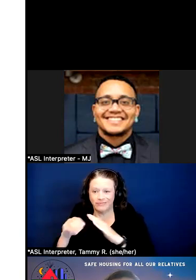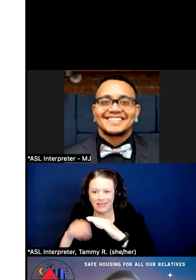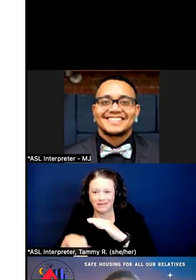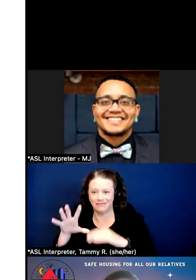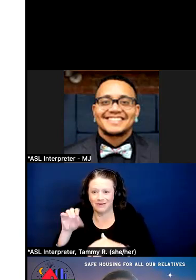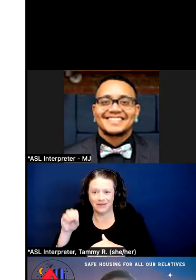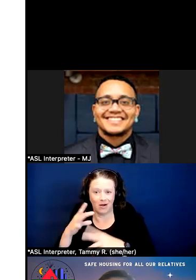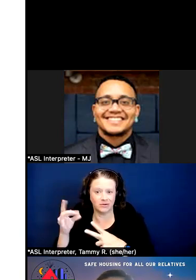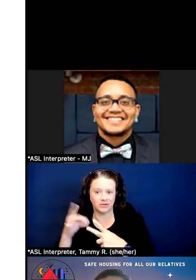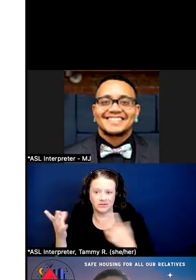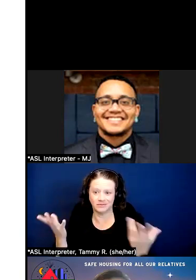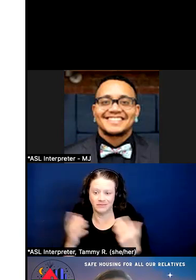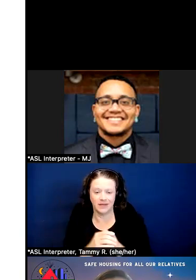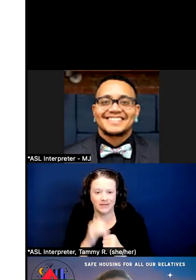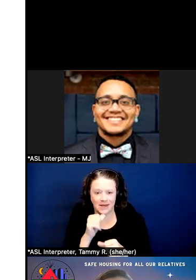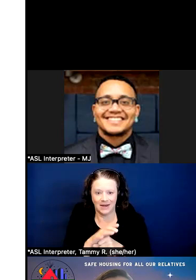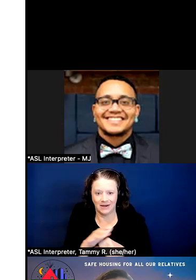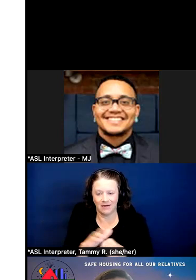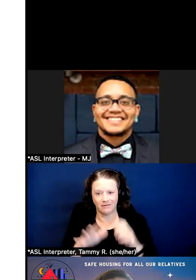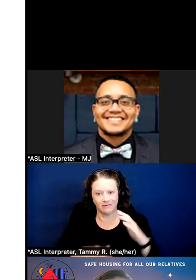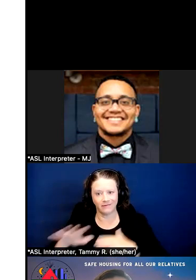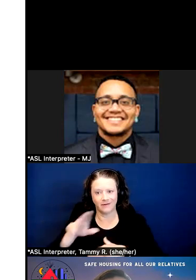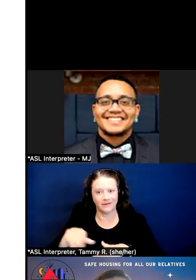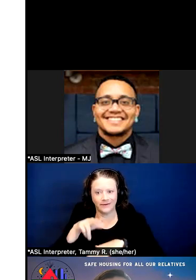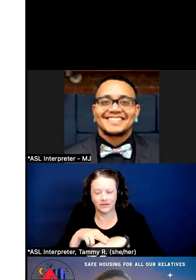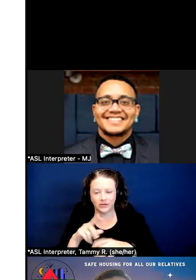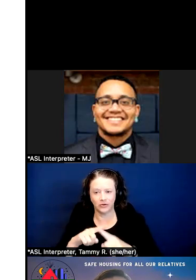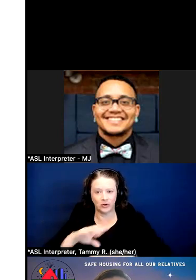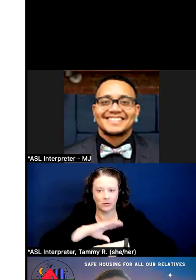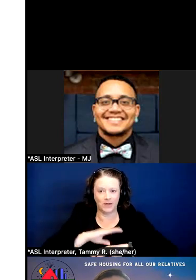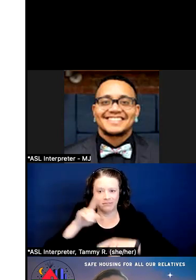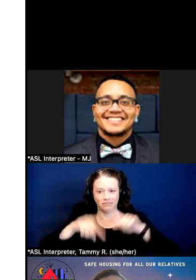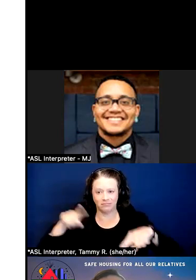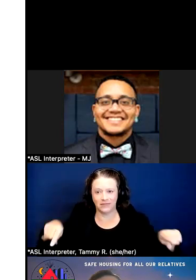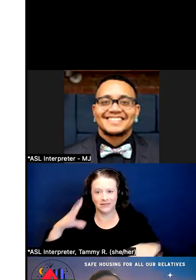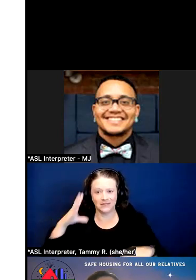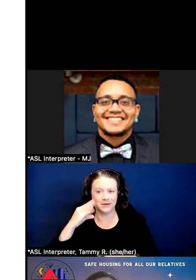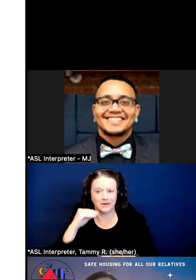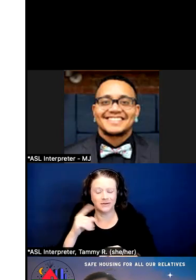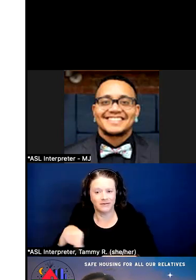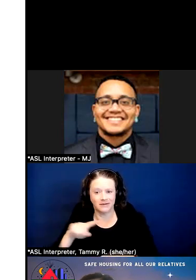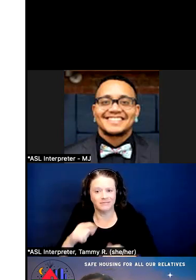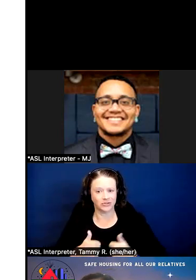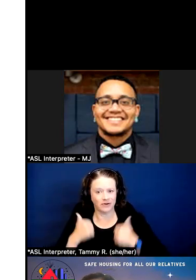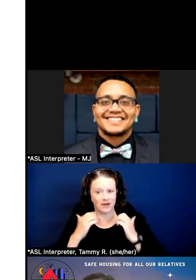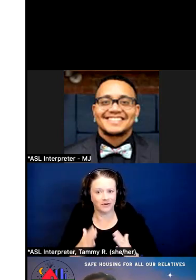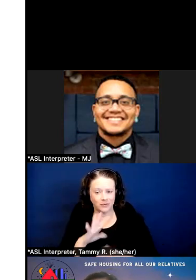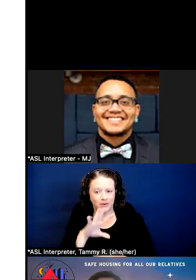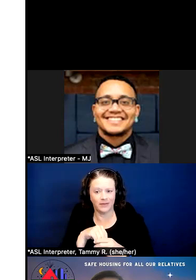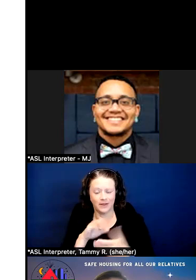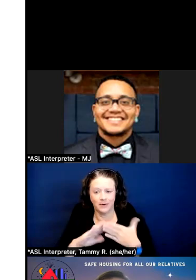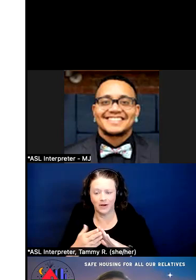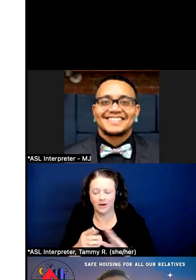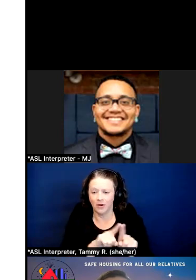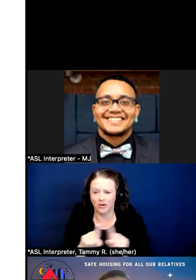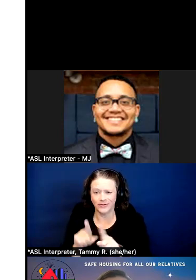of, to meet the disparate experiences of survivors in our community. And it's also not enough